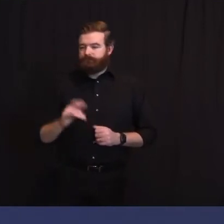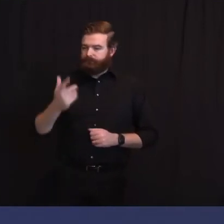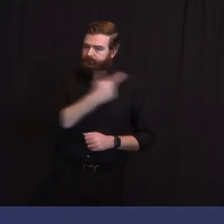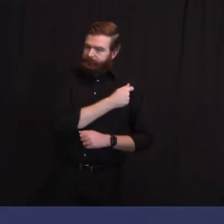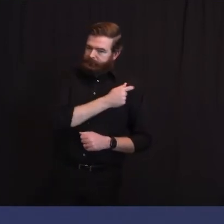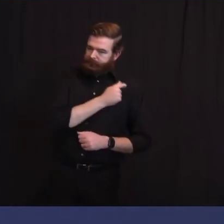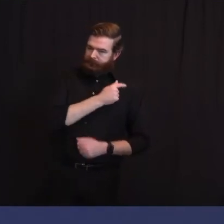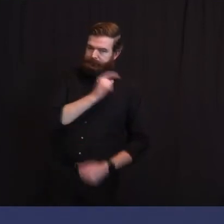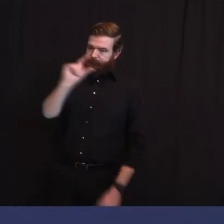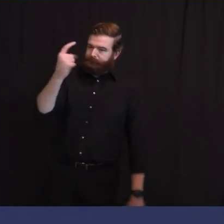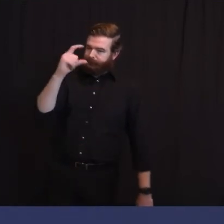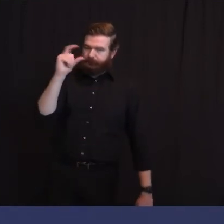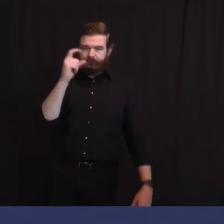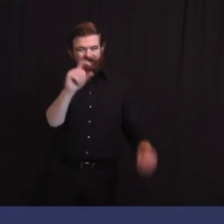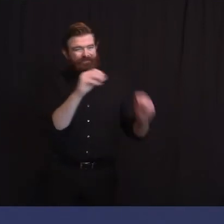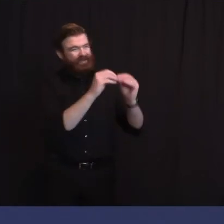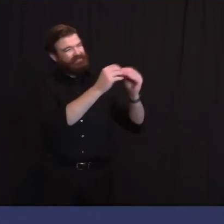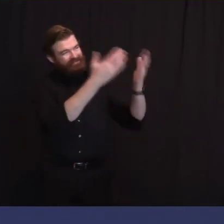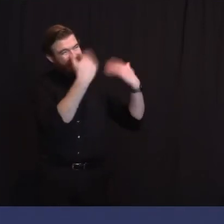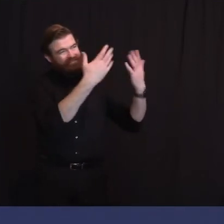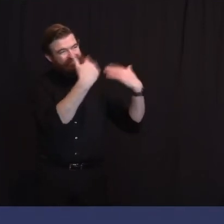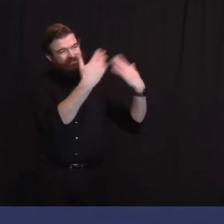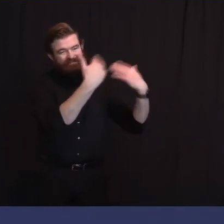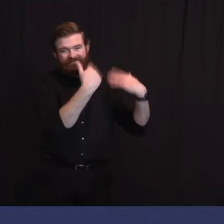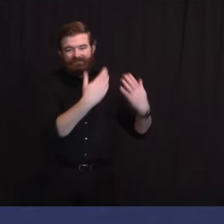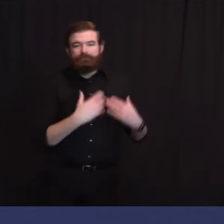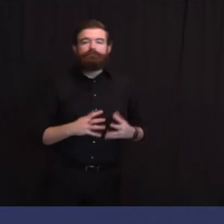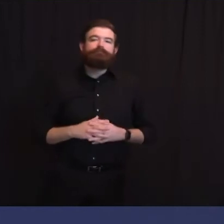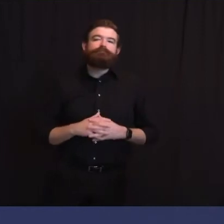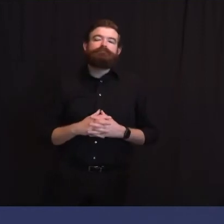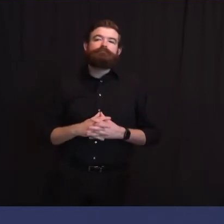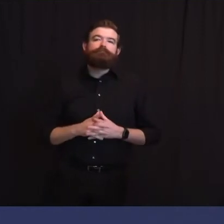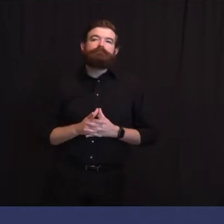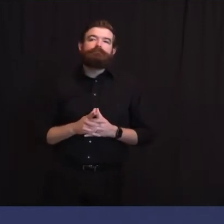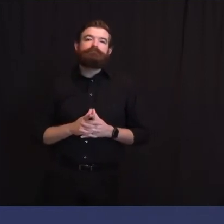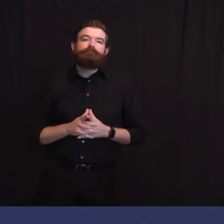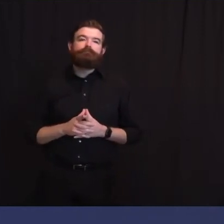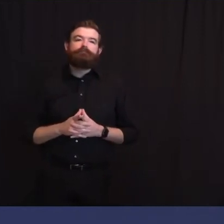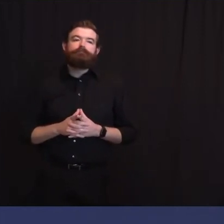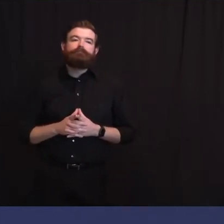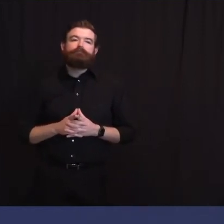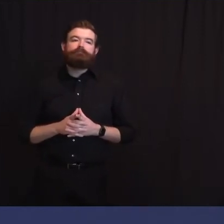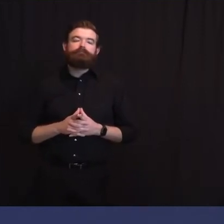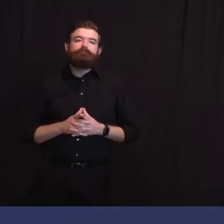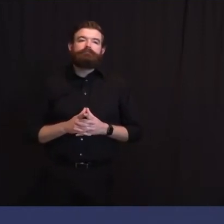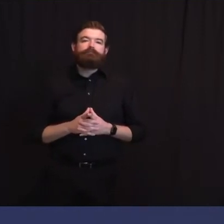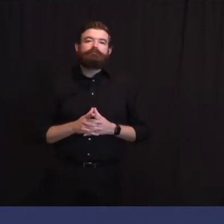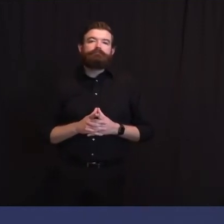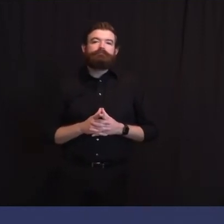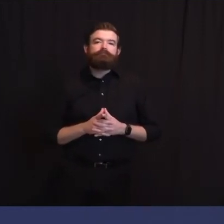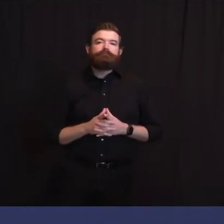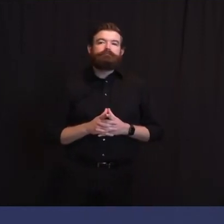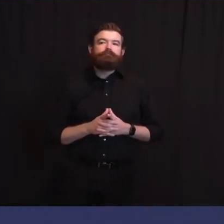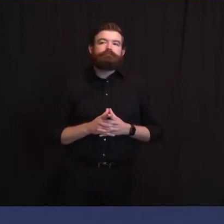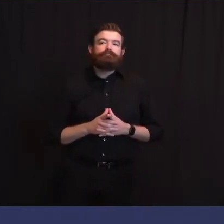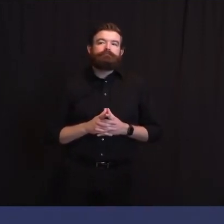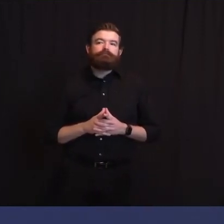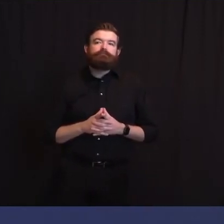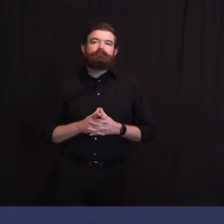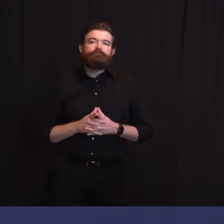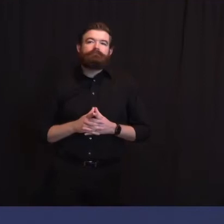increasing levels of urgency. Anything on any of the above you want to add, including how the 100 breaks down between the federal program